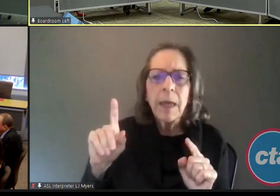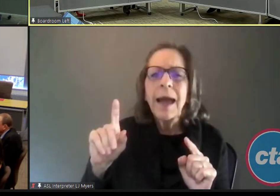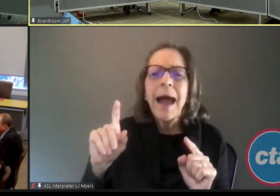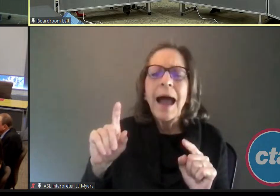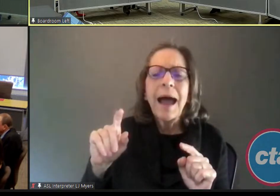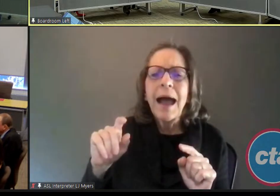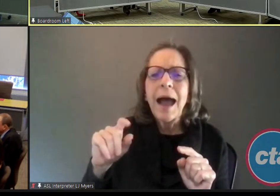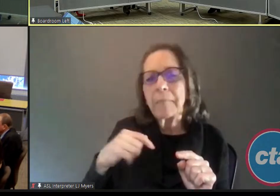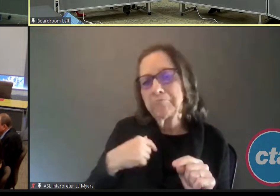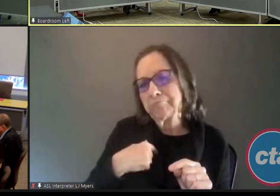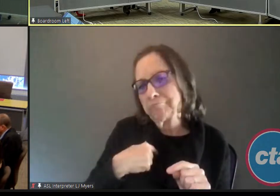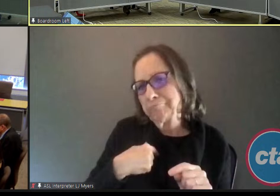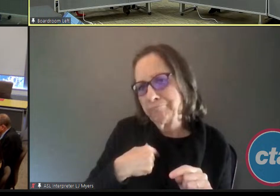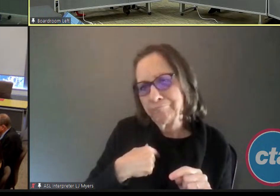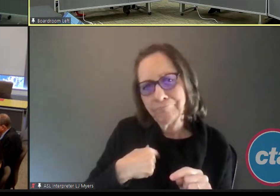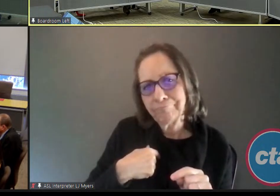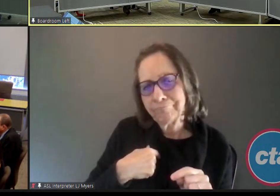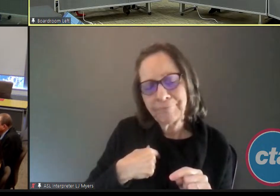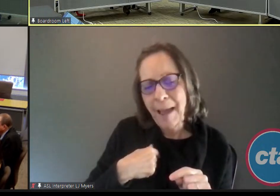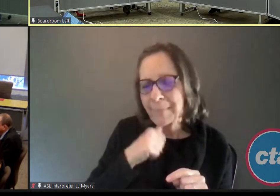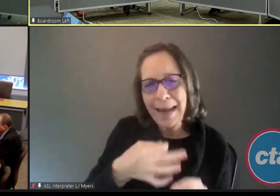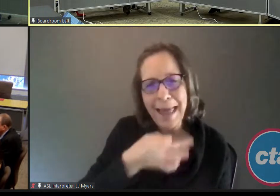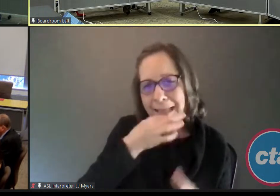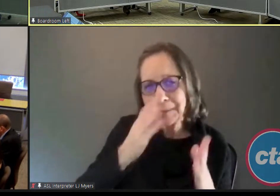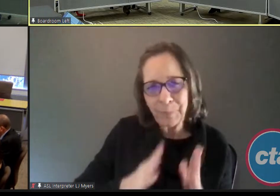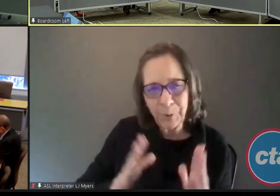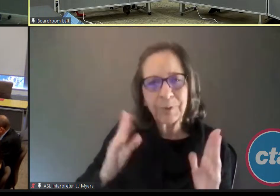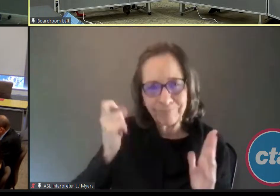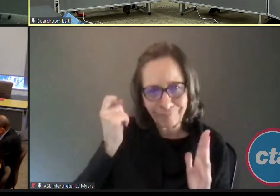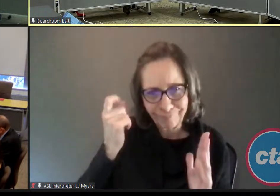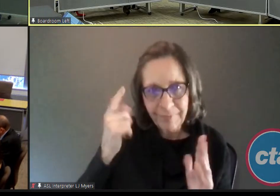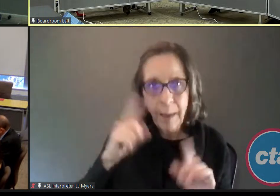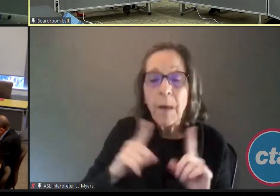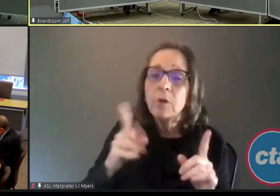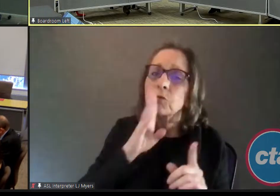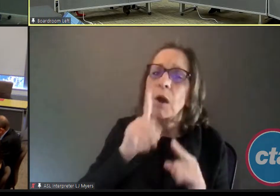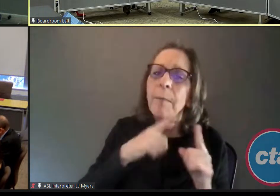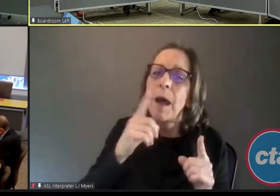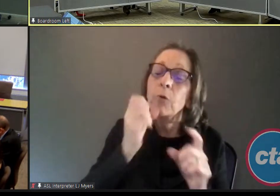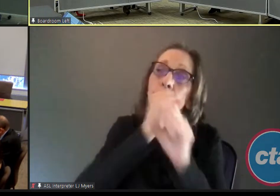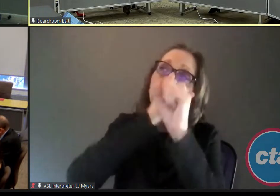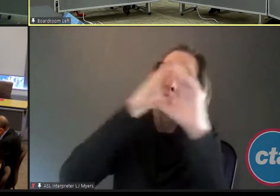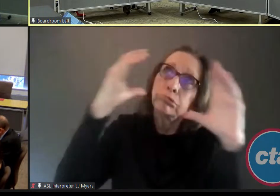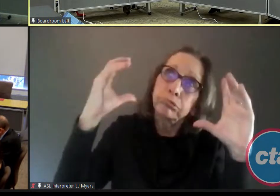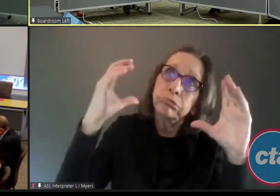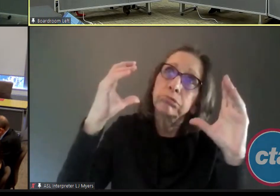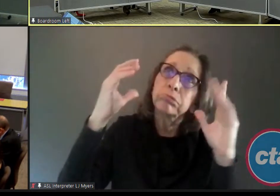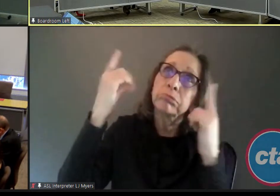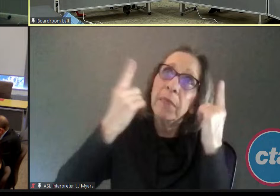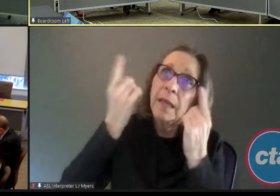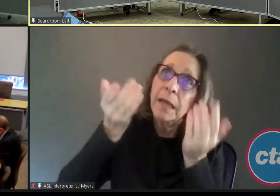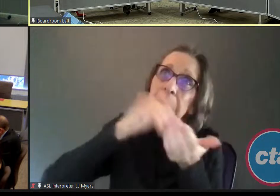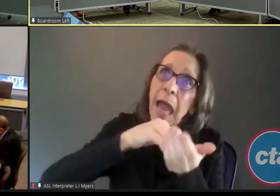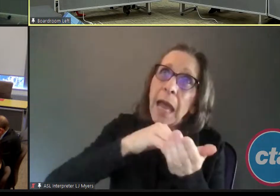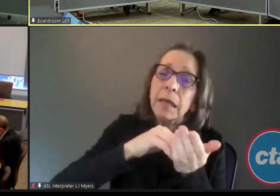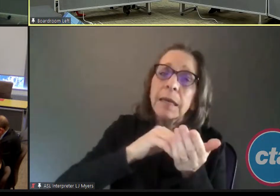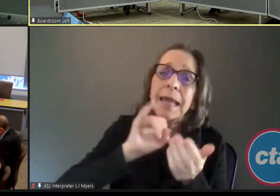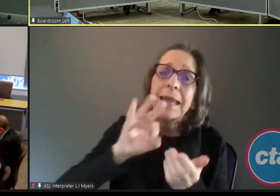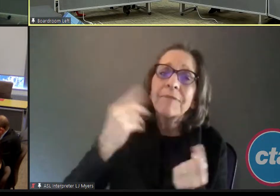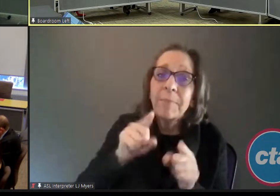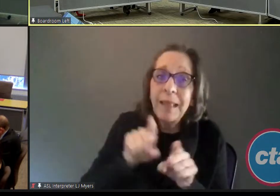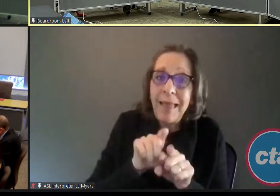know, I won't pretend to be an expert here, but if we're talking about reimagining, if something like